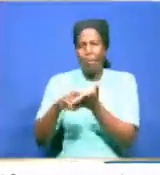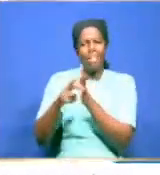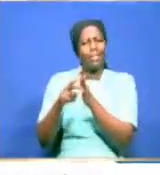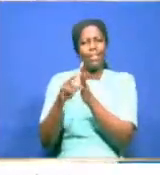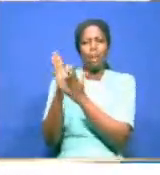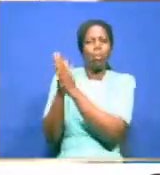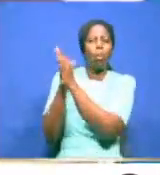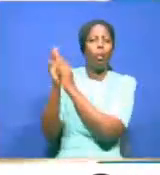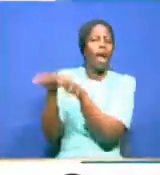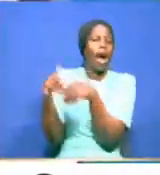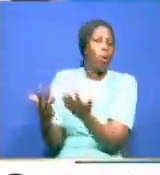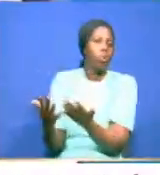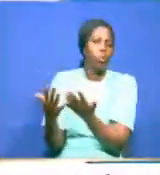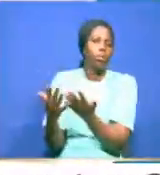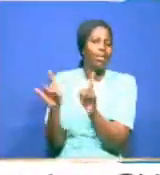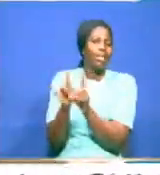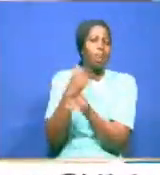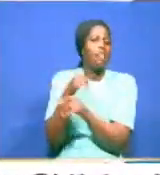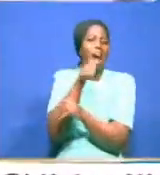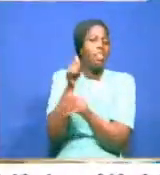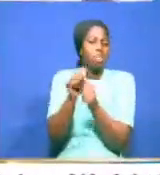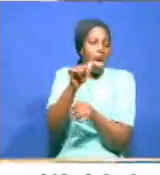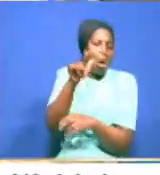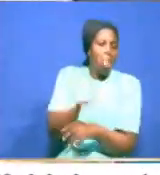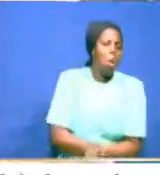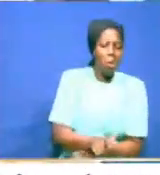there are some persons with disabilities who cannot bend too low. Like for me,